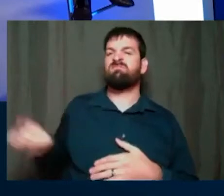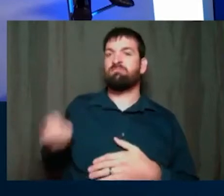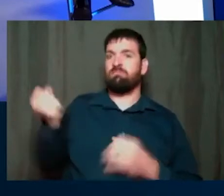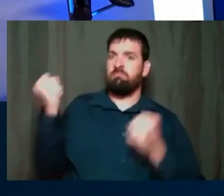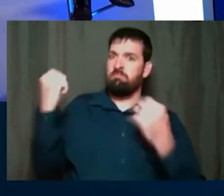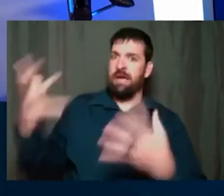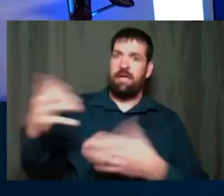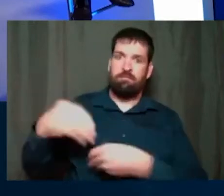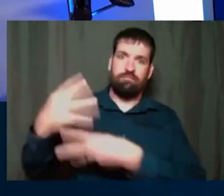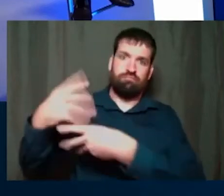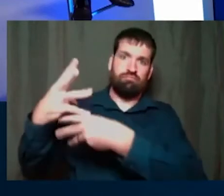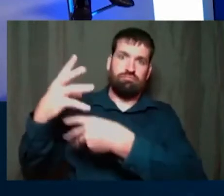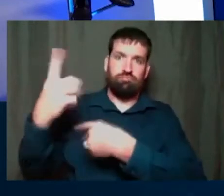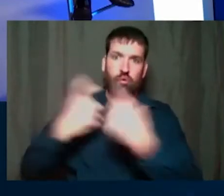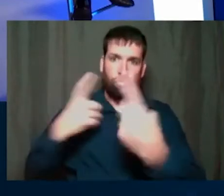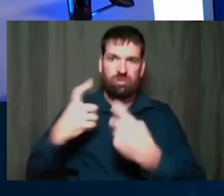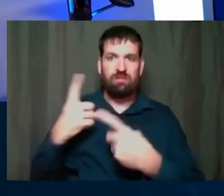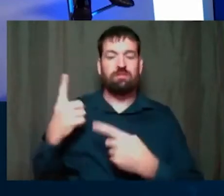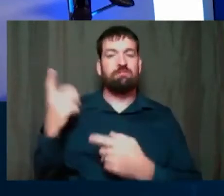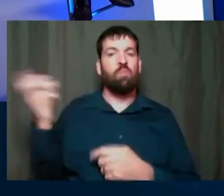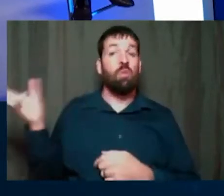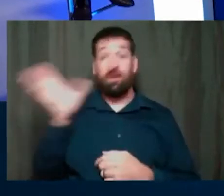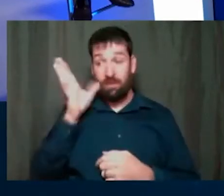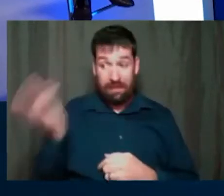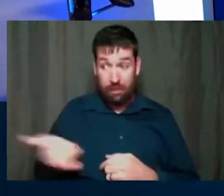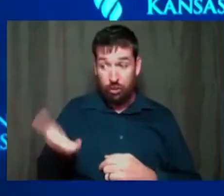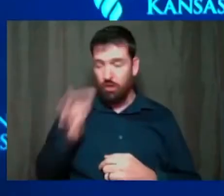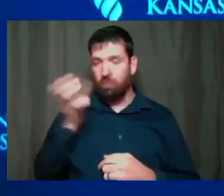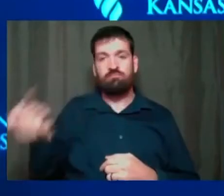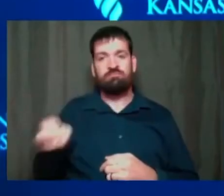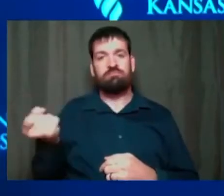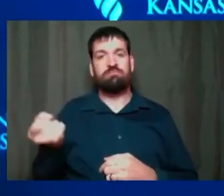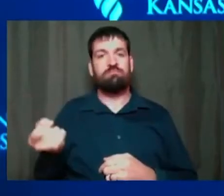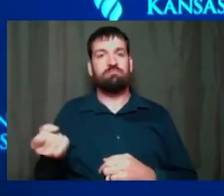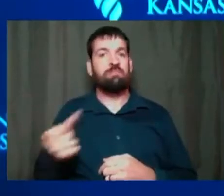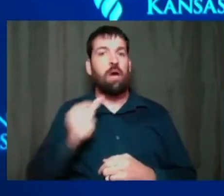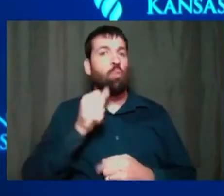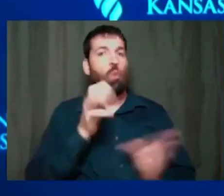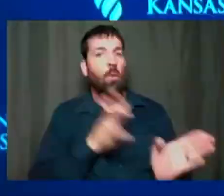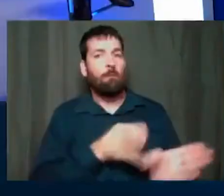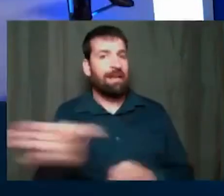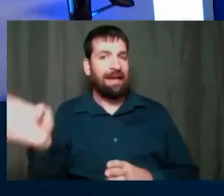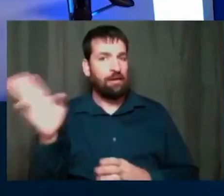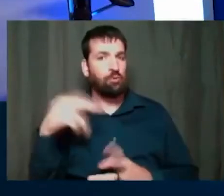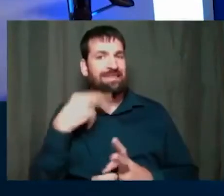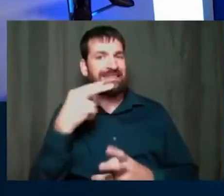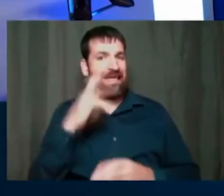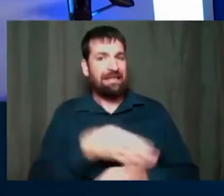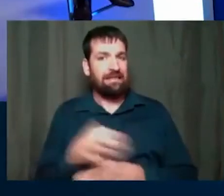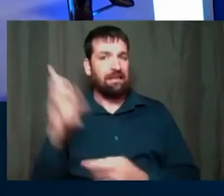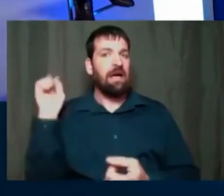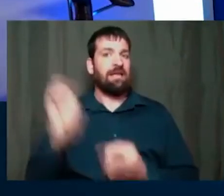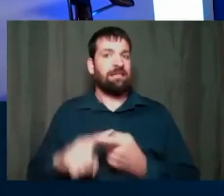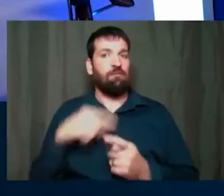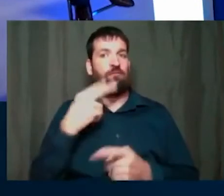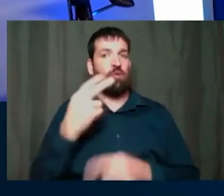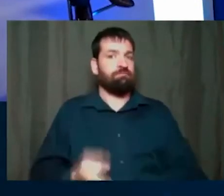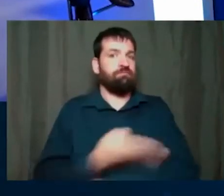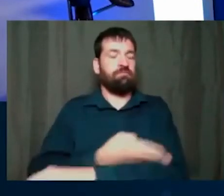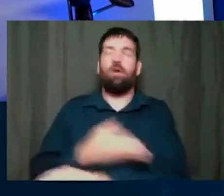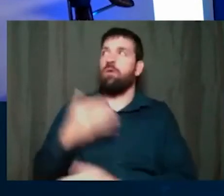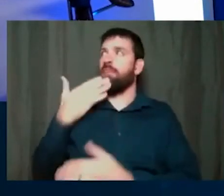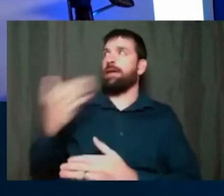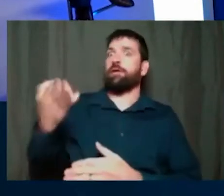really good. So I'm gonna, if you're here, I'll just hold on to these. And I won't plan to sing until my voice recovers. Thank goodness. Okay, sounds good. We'll be really looking forward